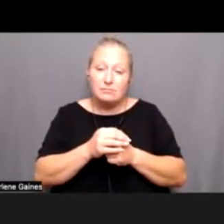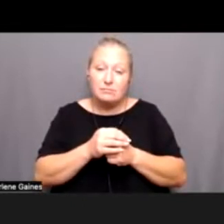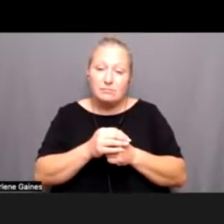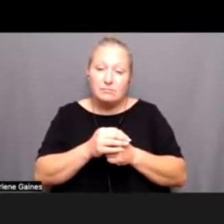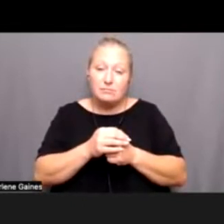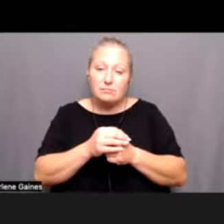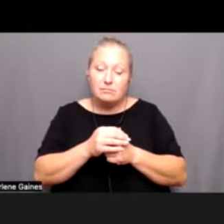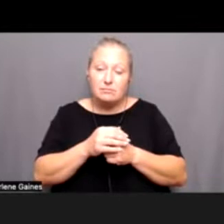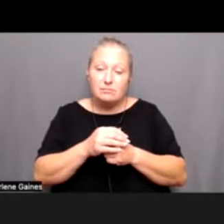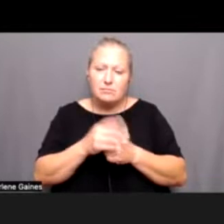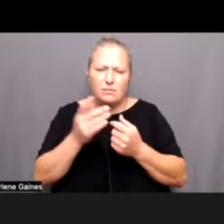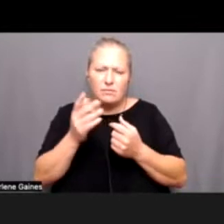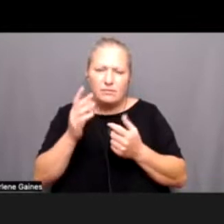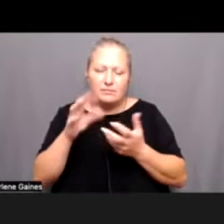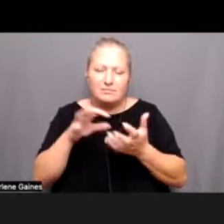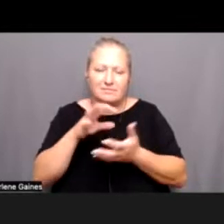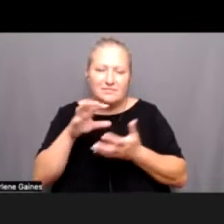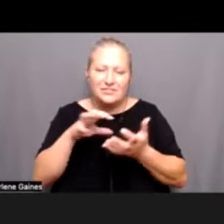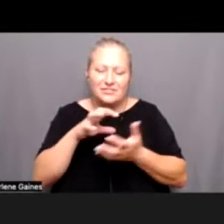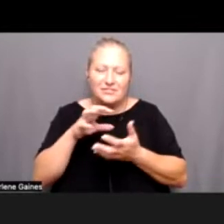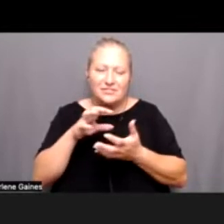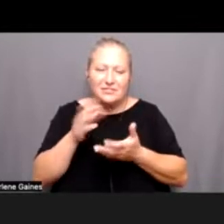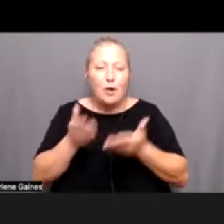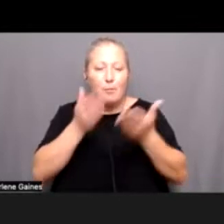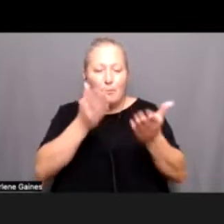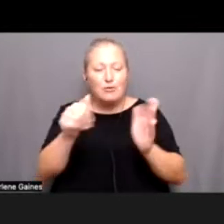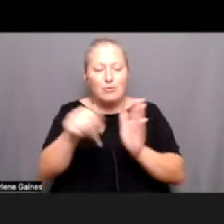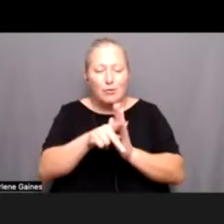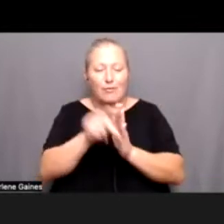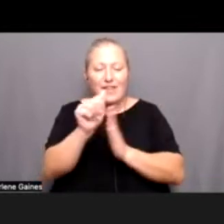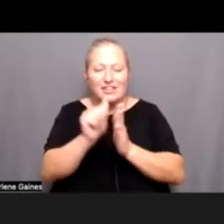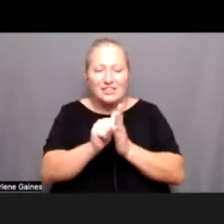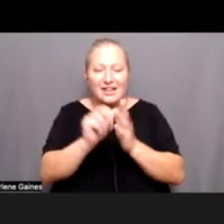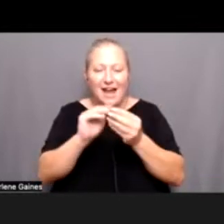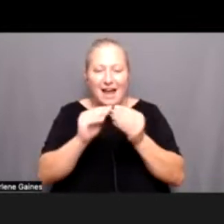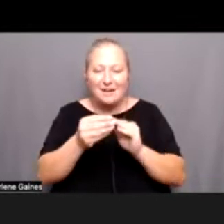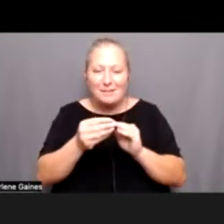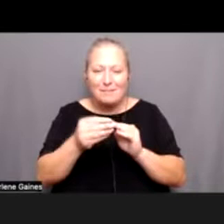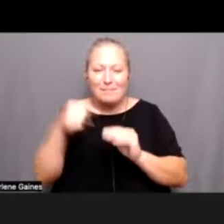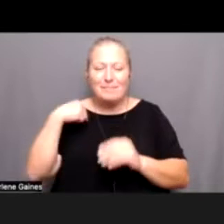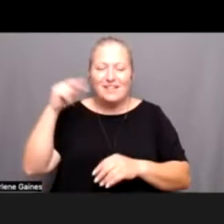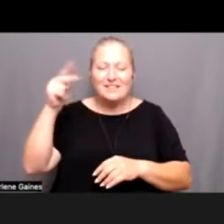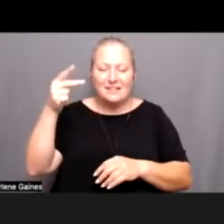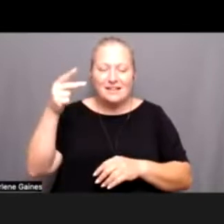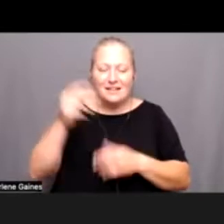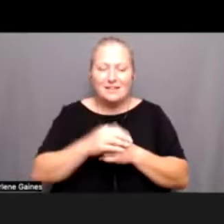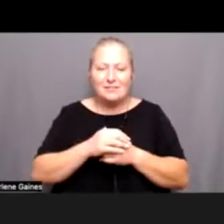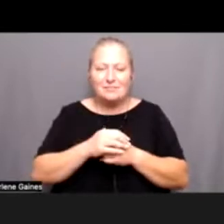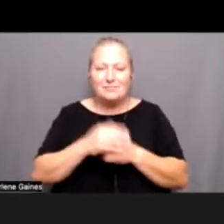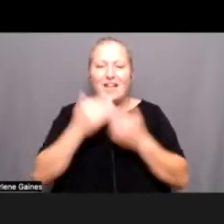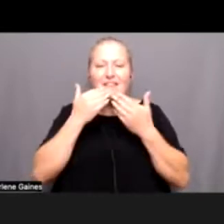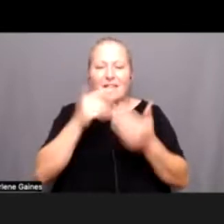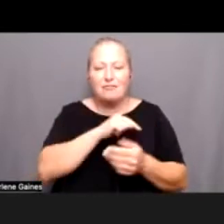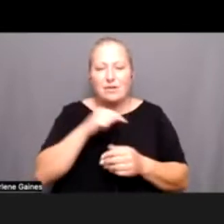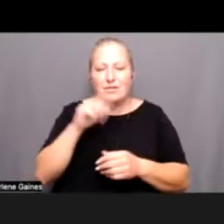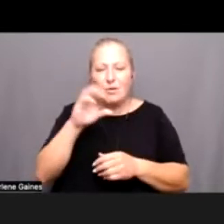Motion to wait, I'm confused. Motion to approve this agenda item. I'll second. Thank you,